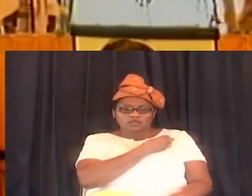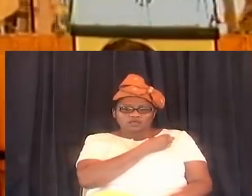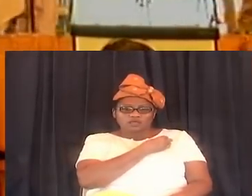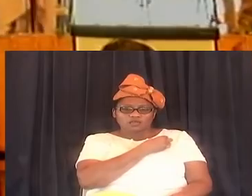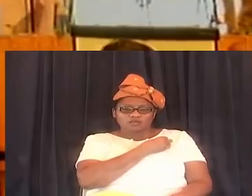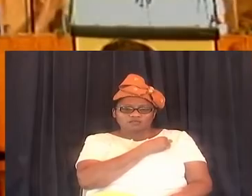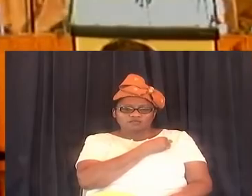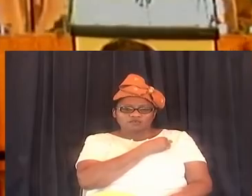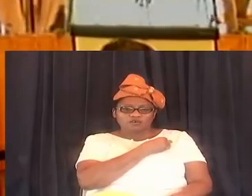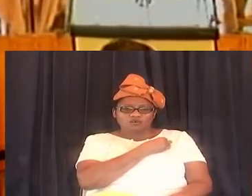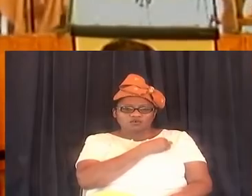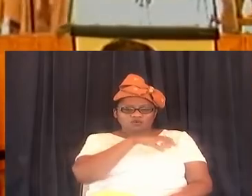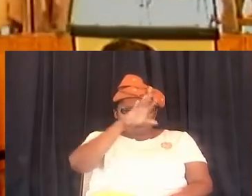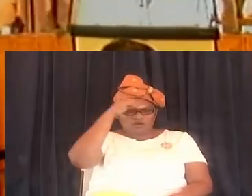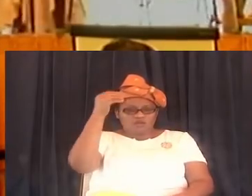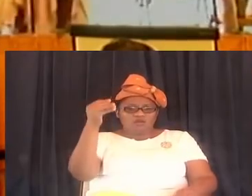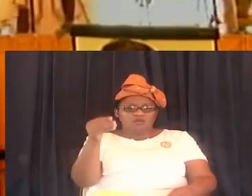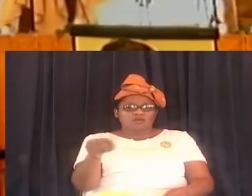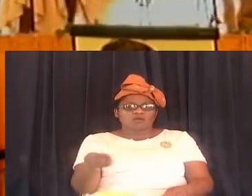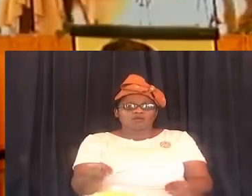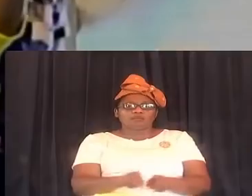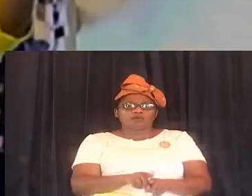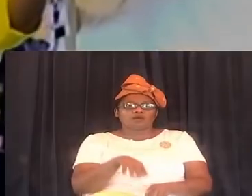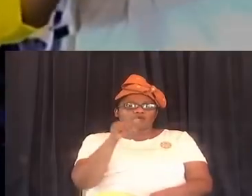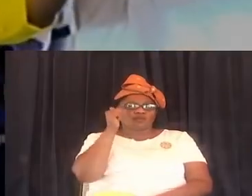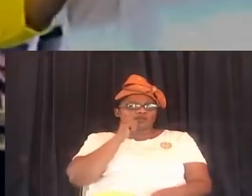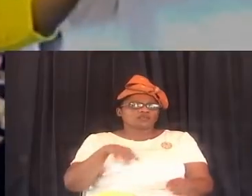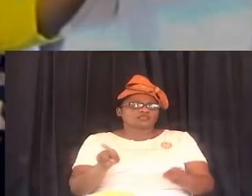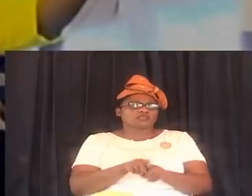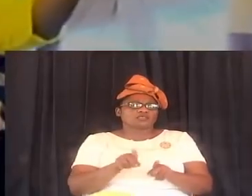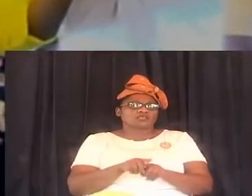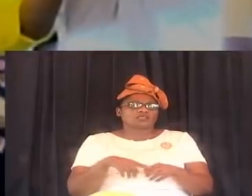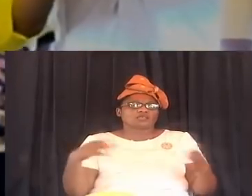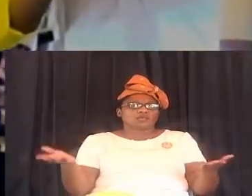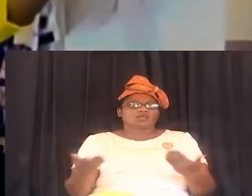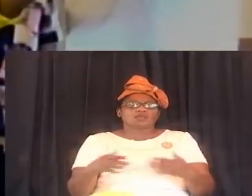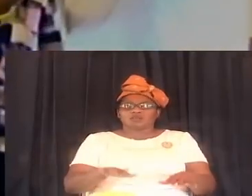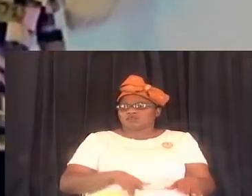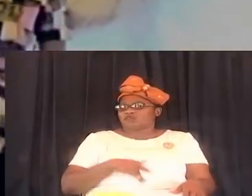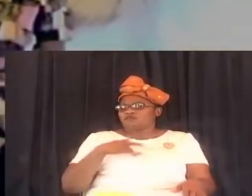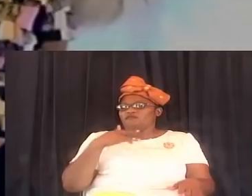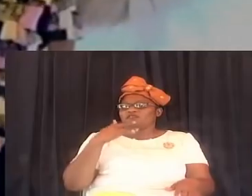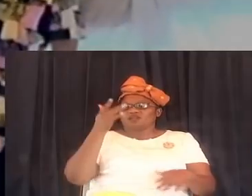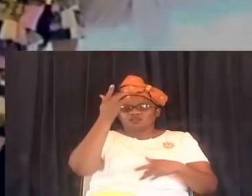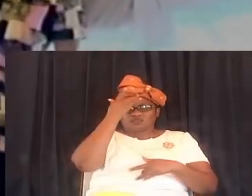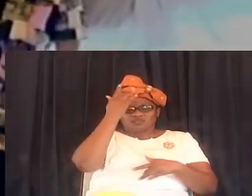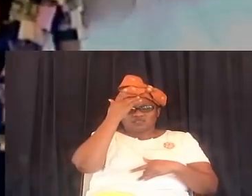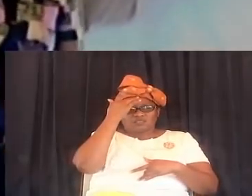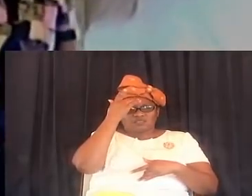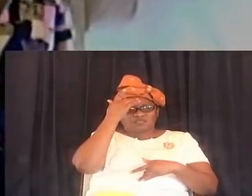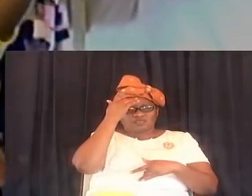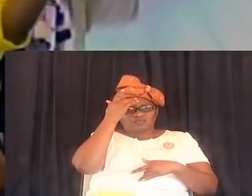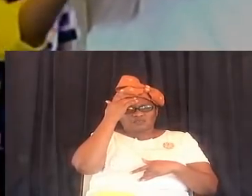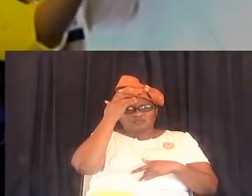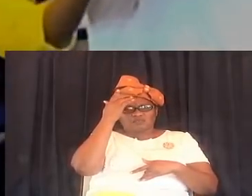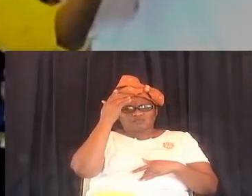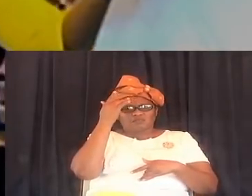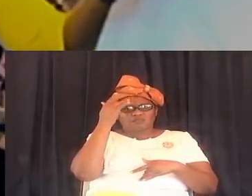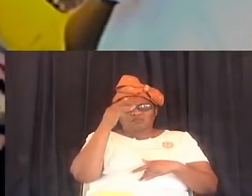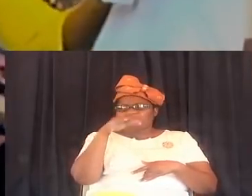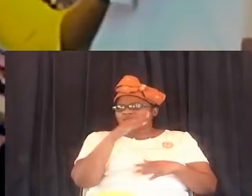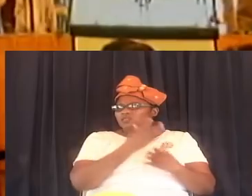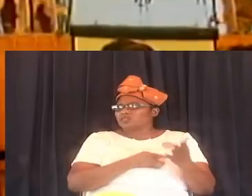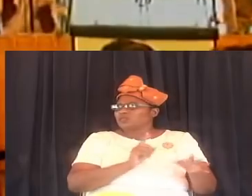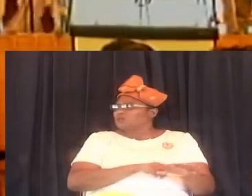going to put this before God. God decide what he wants to do with this. Because